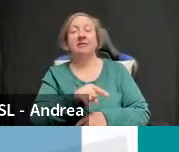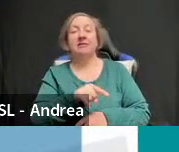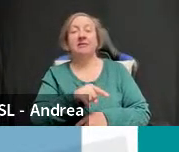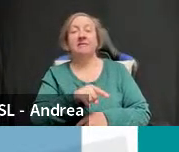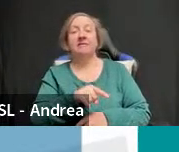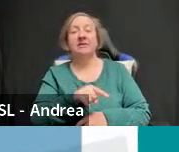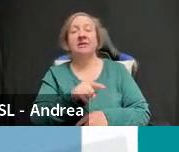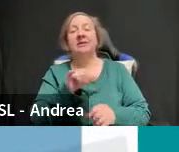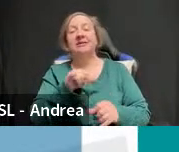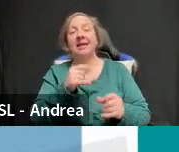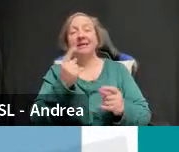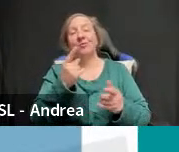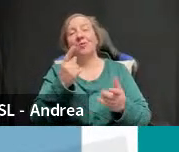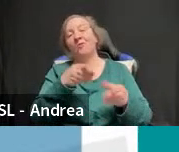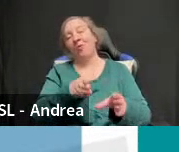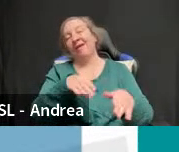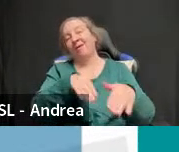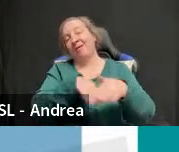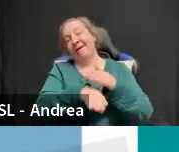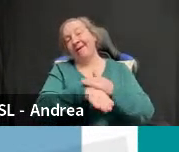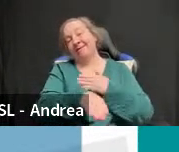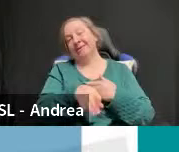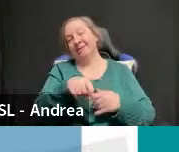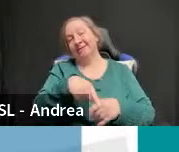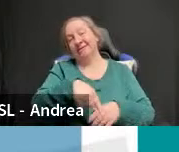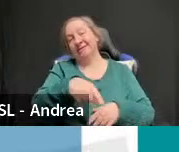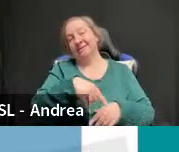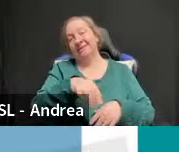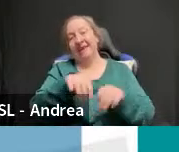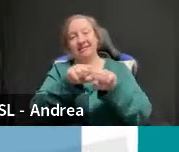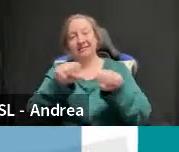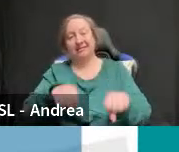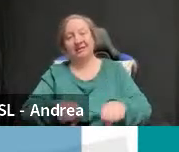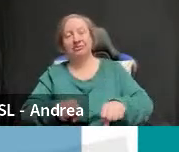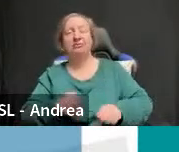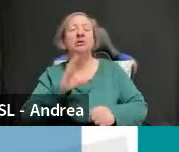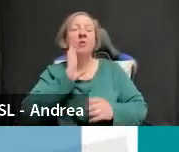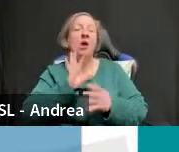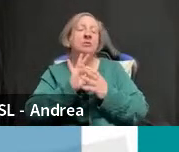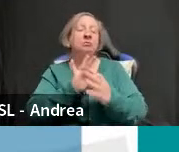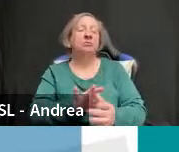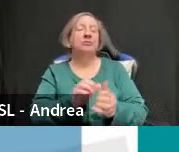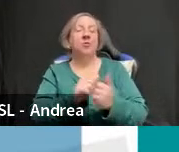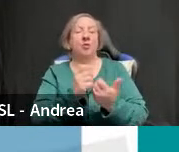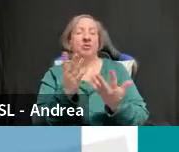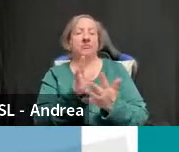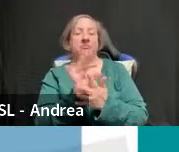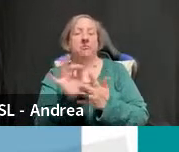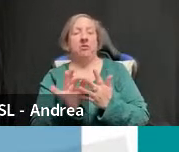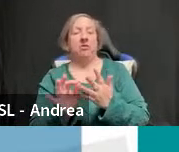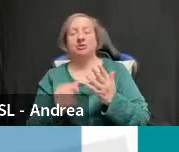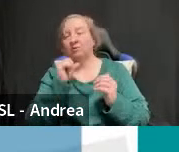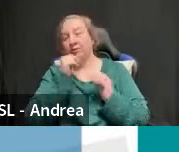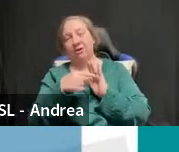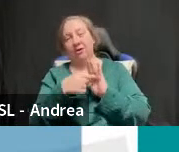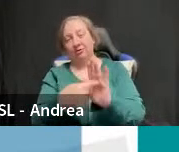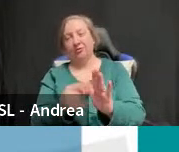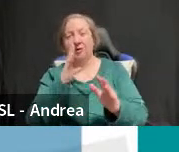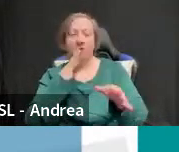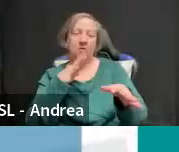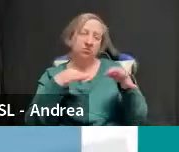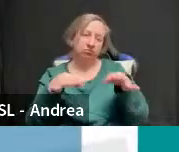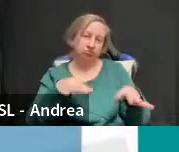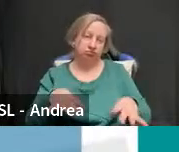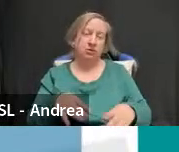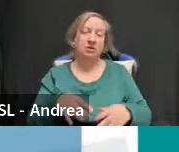an access connection part of the project, and that will relate to one of the some of the options we're not showing, and I can kind of walk through those.